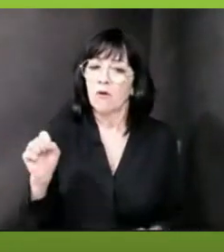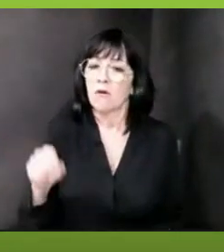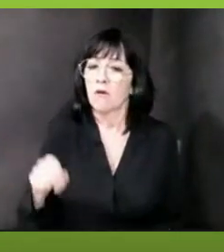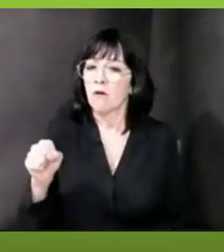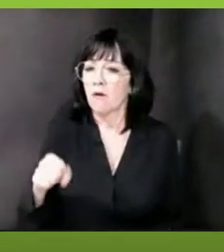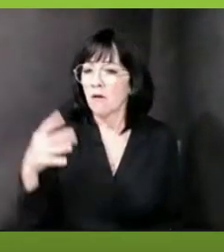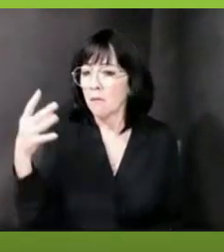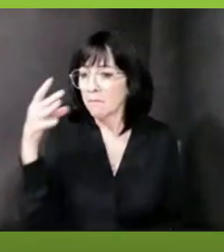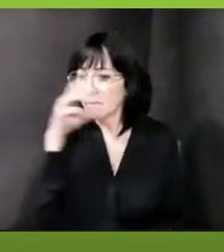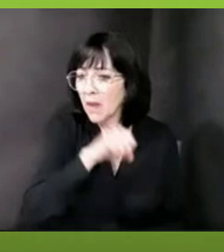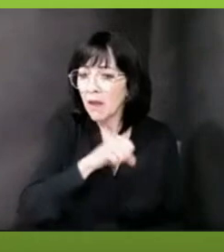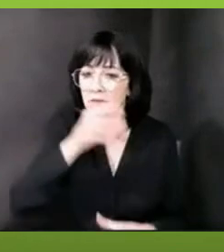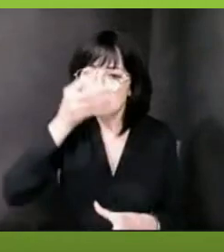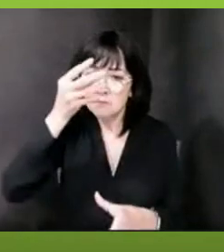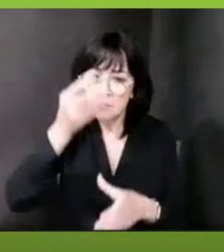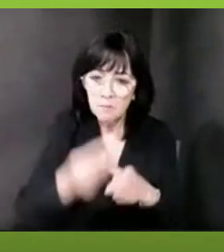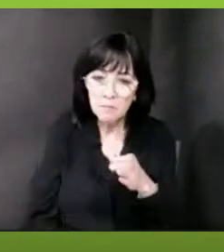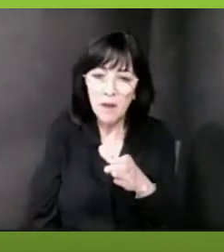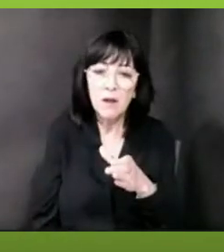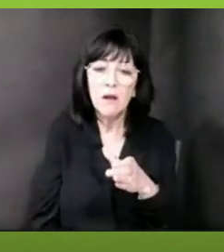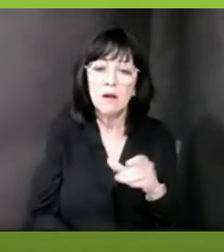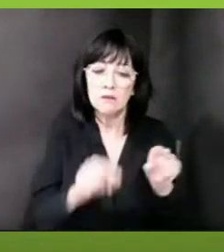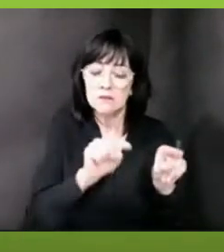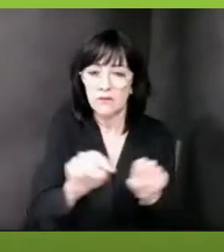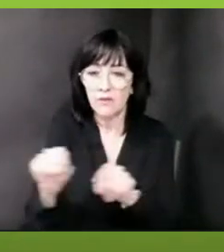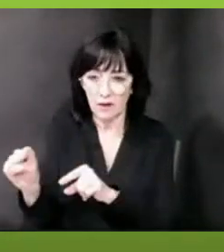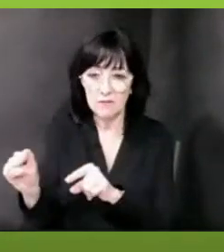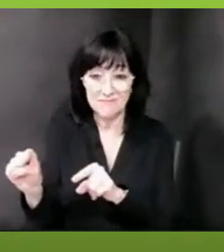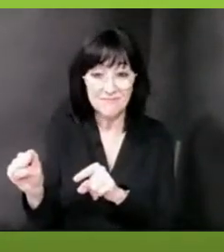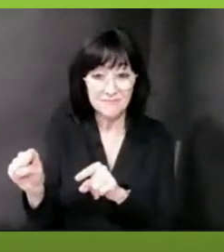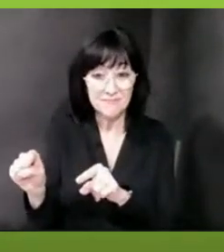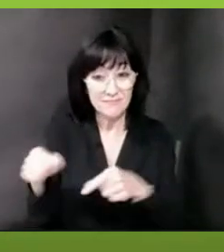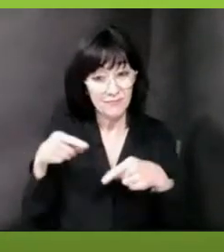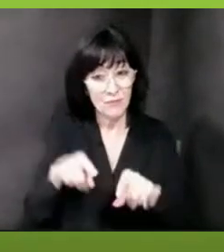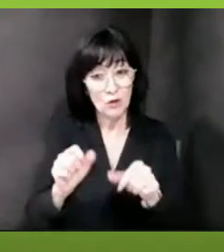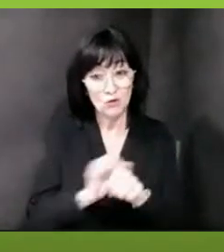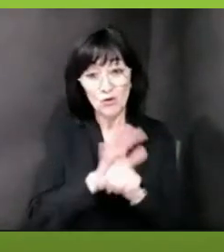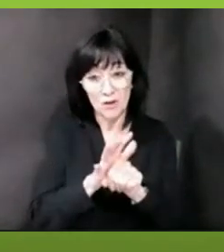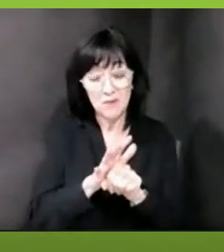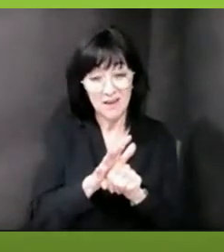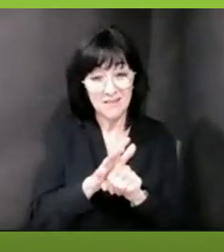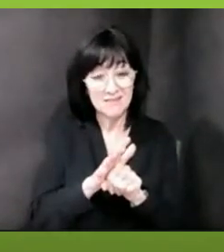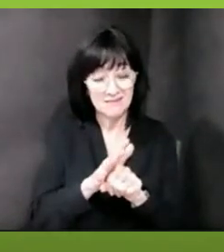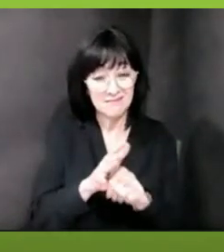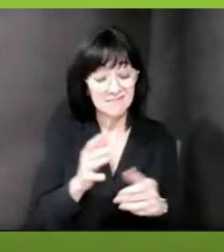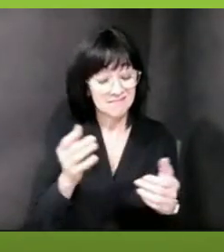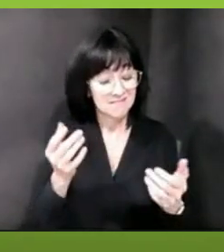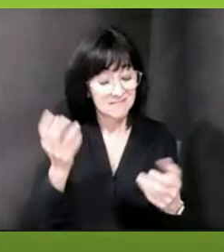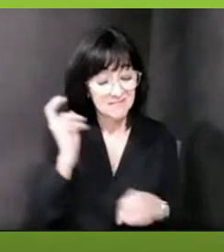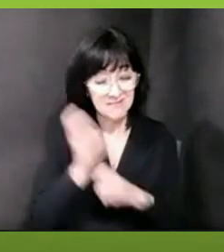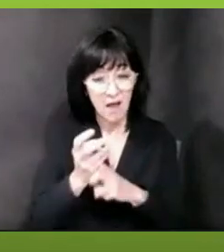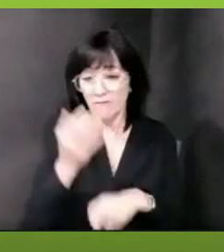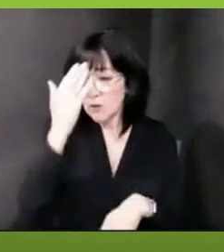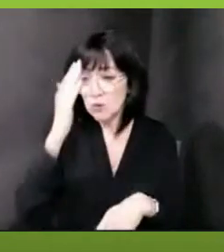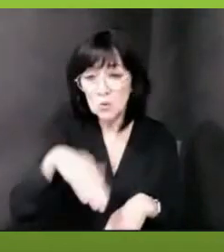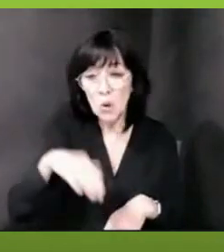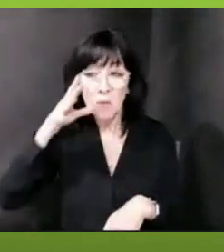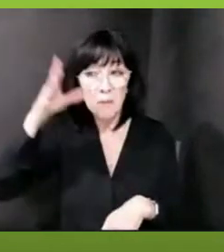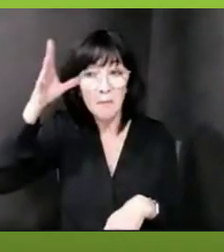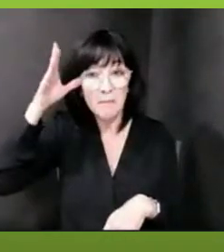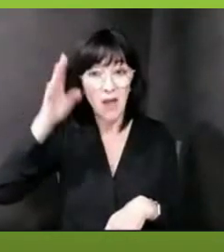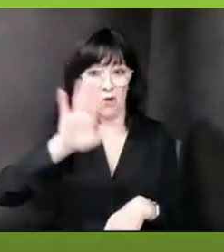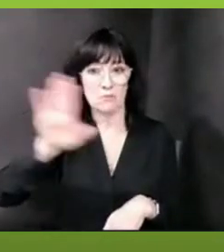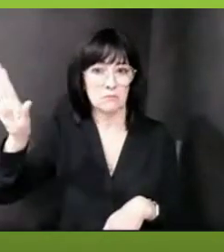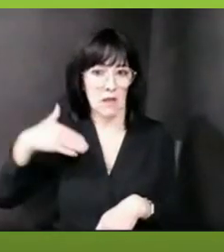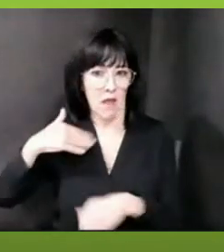of supporting their children throughout the pandemic. However, parents have faced their own stress. There's financial stressors that are happening. There's work